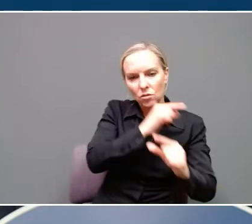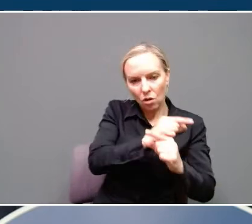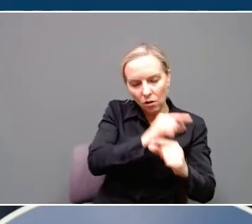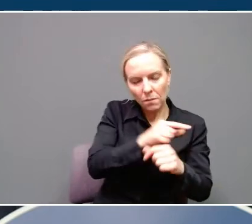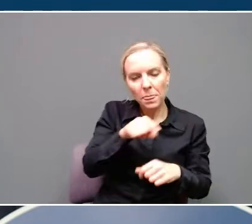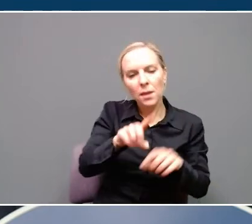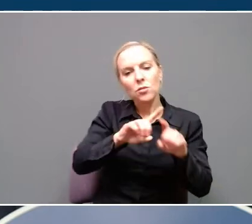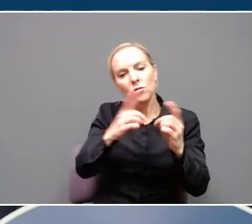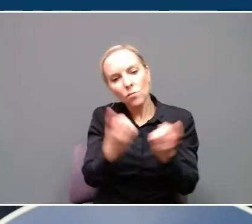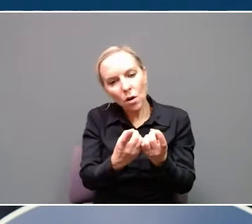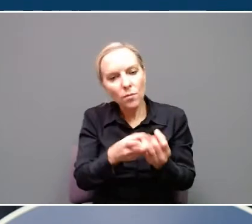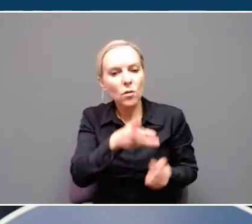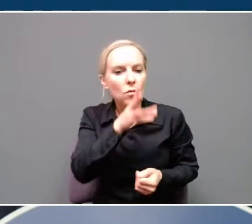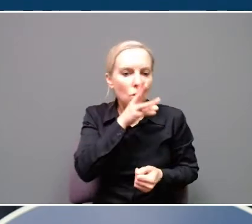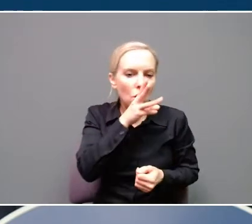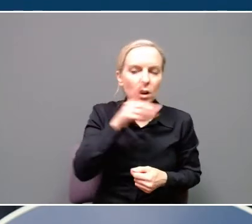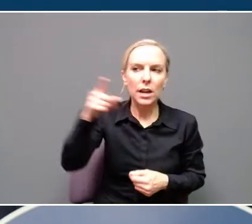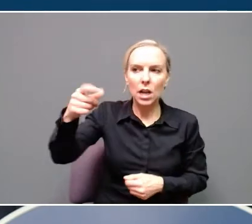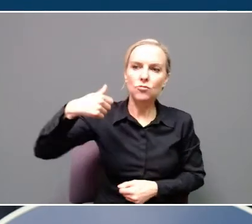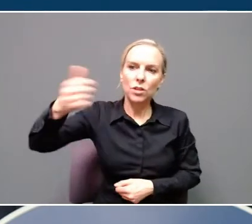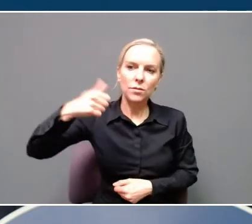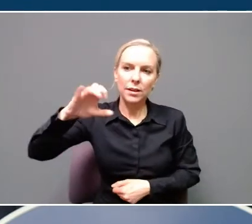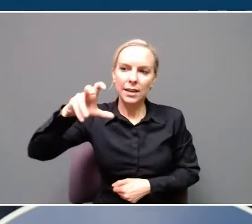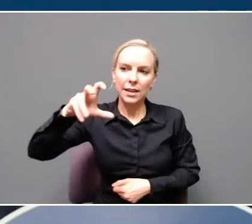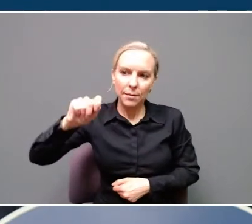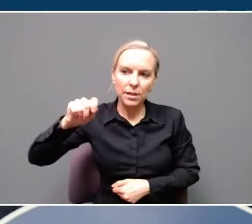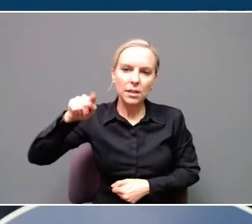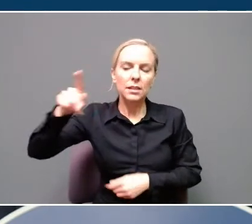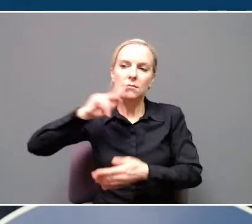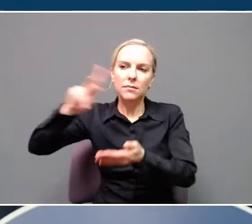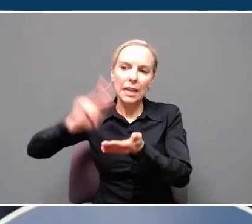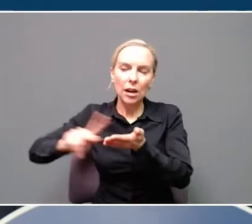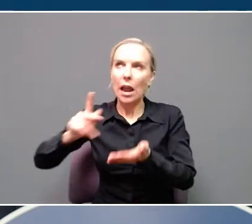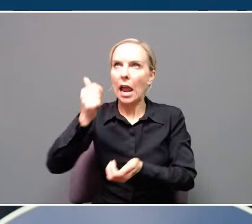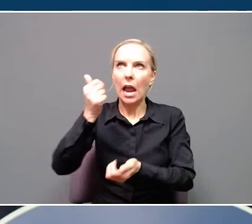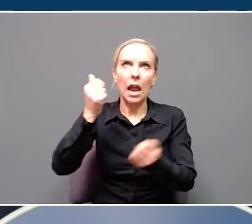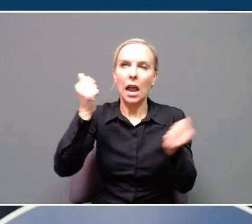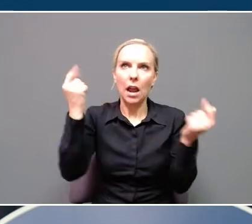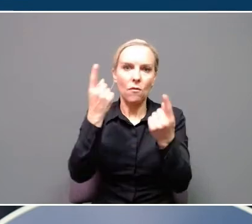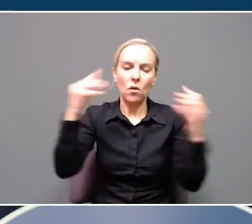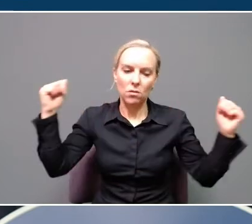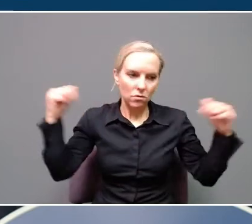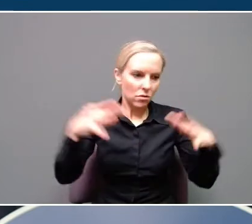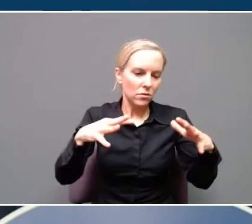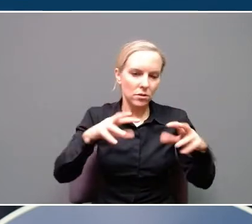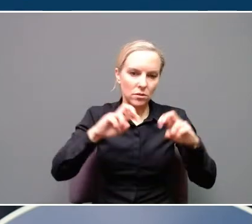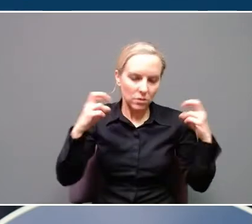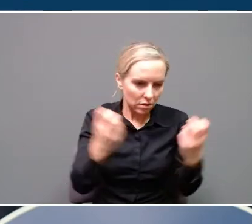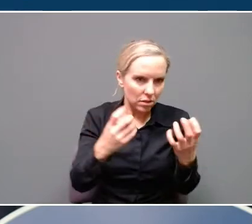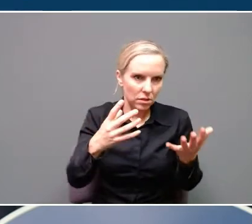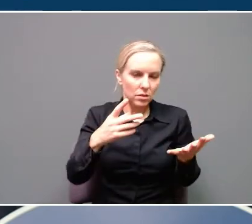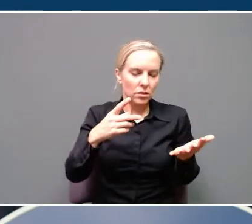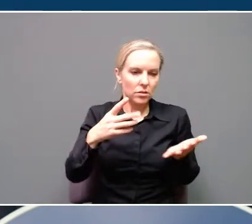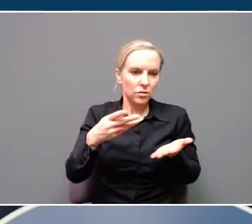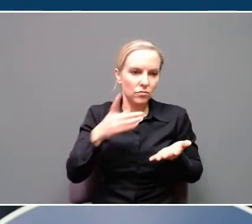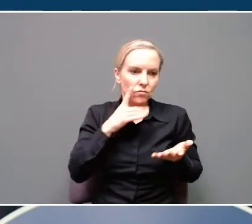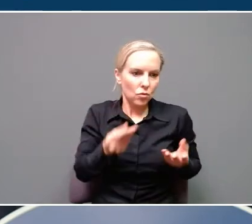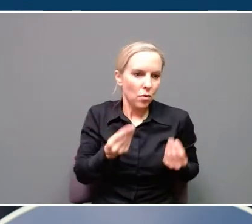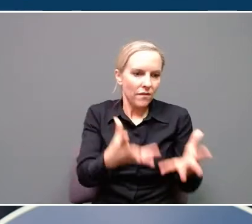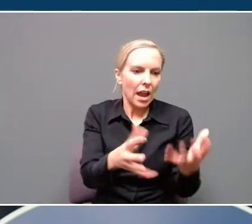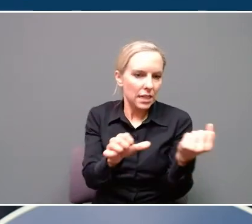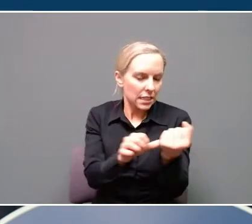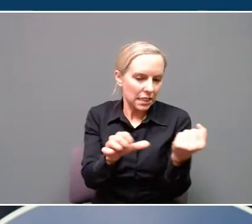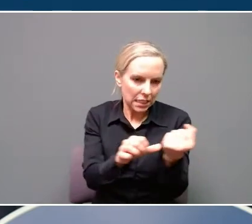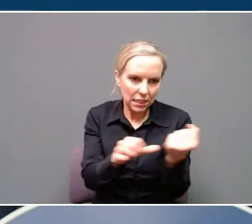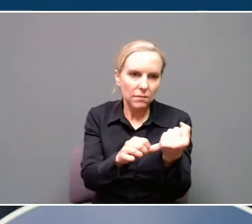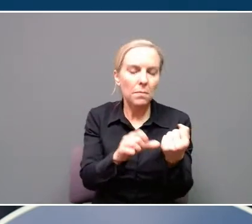or Transportation Cabinet Secretary, everybody there to offer every bit of assistance. So we looked